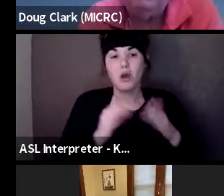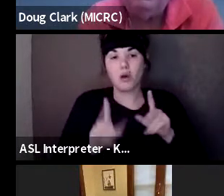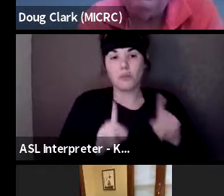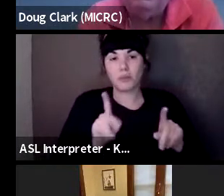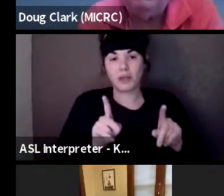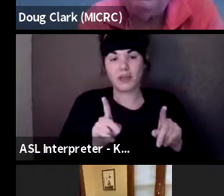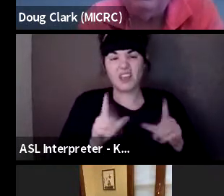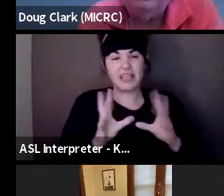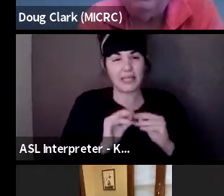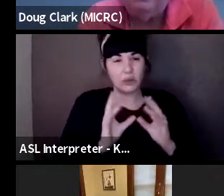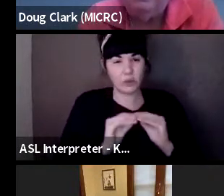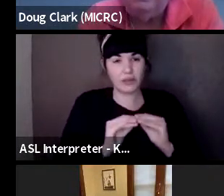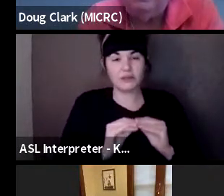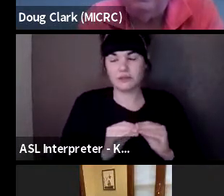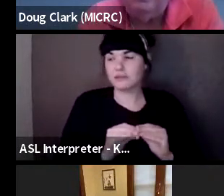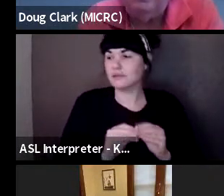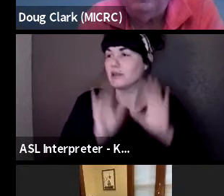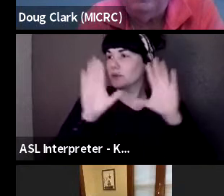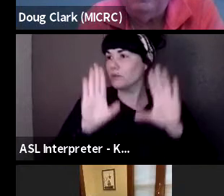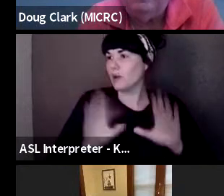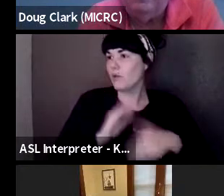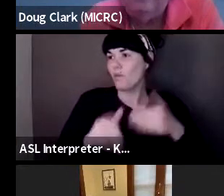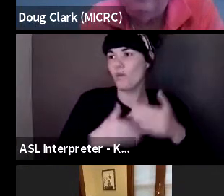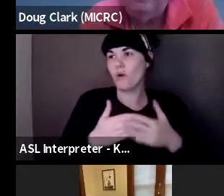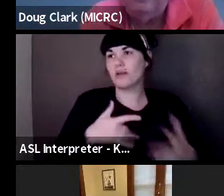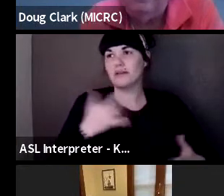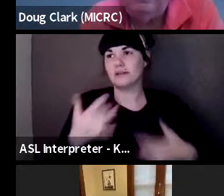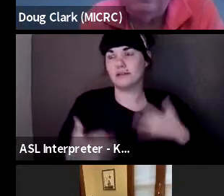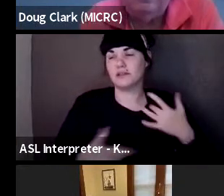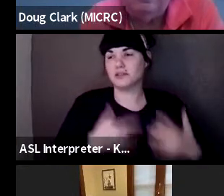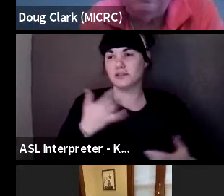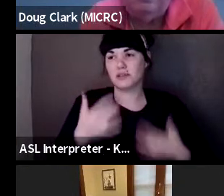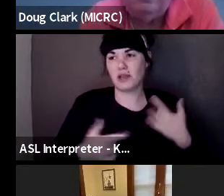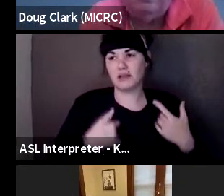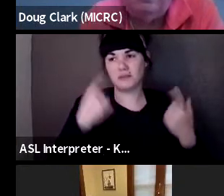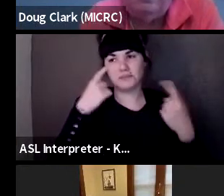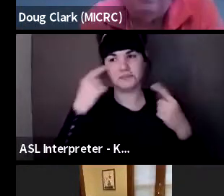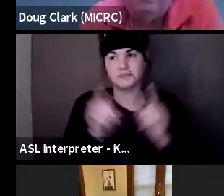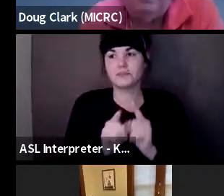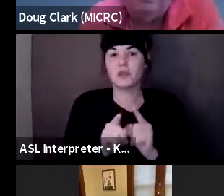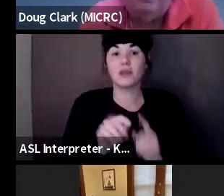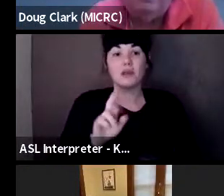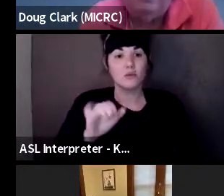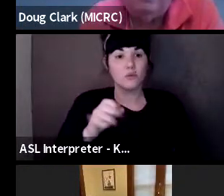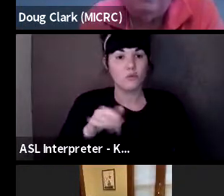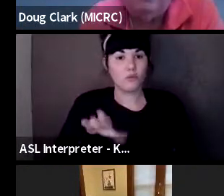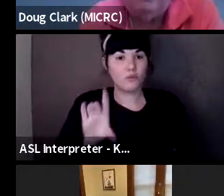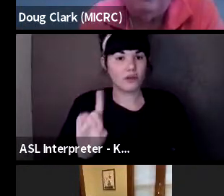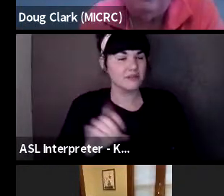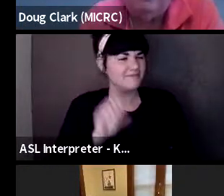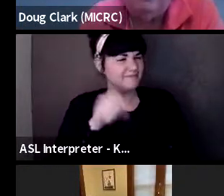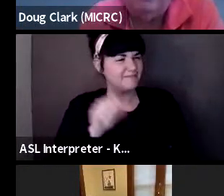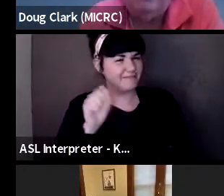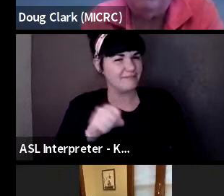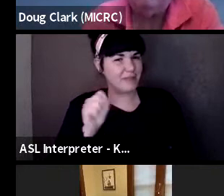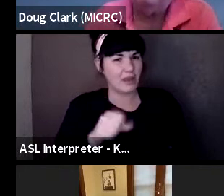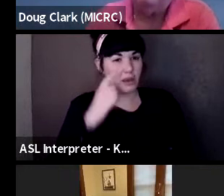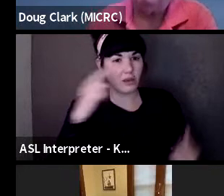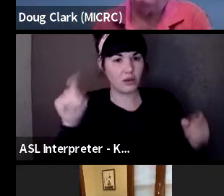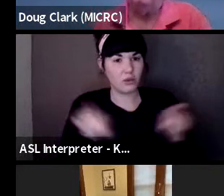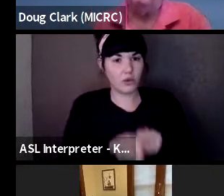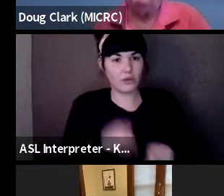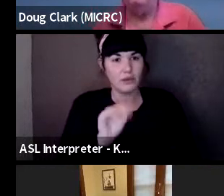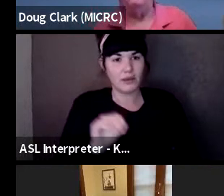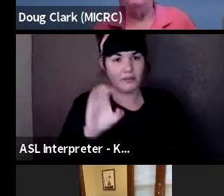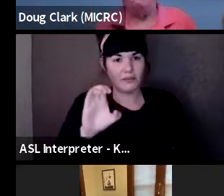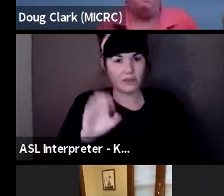That's great. We're all excited about that, I think. Richard? Yes, I have to agree with MC and Janet. I'm kind of excited to get